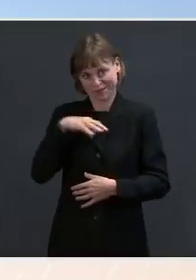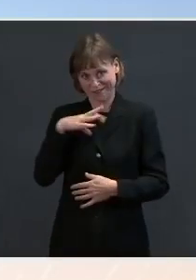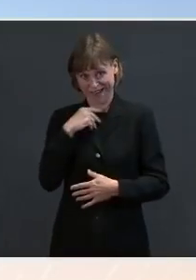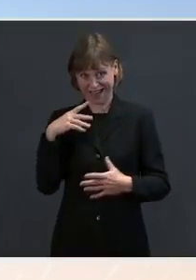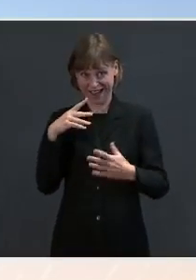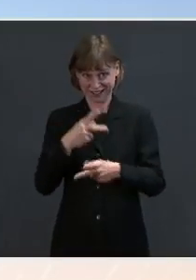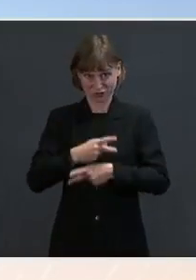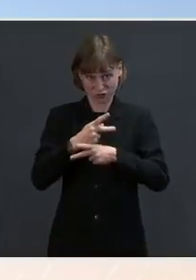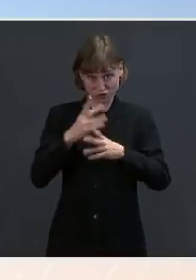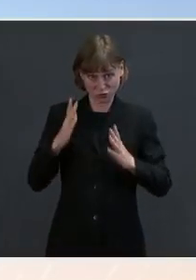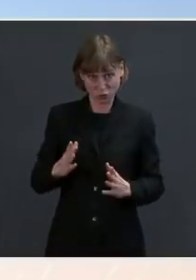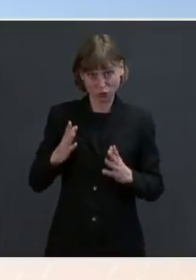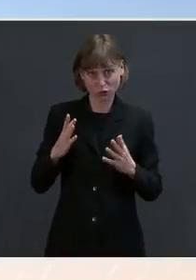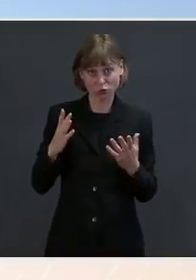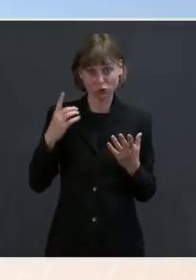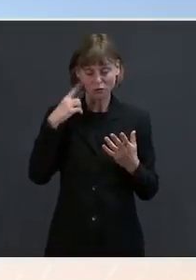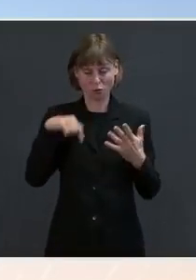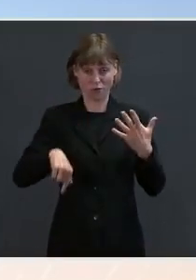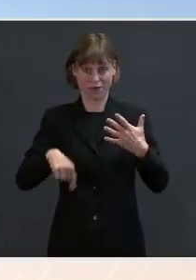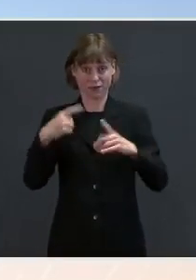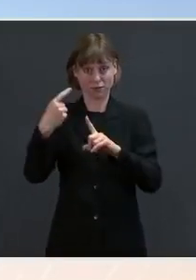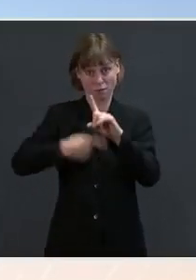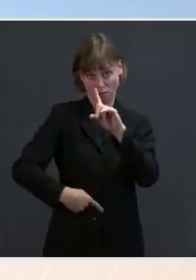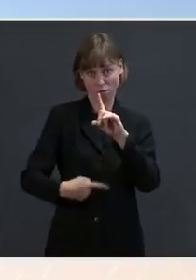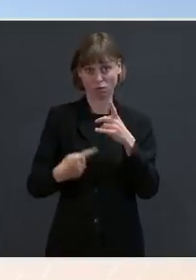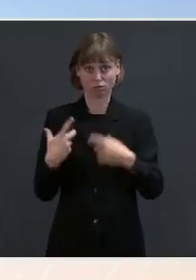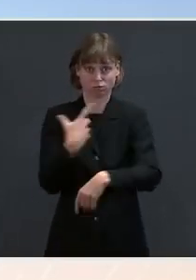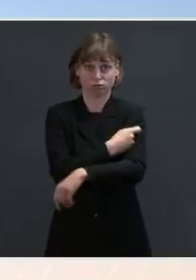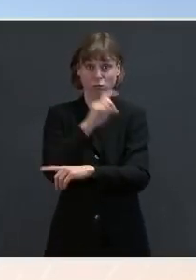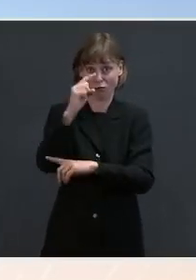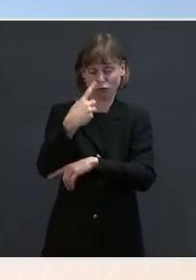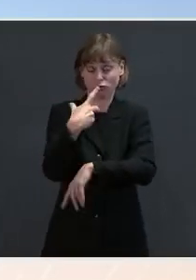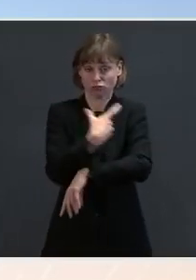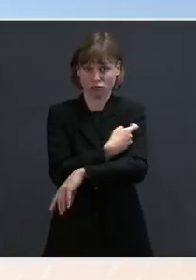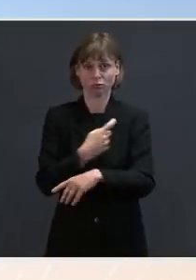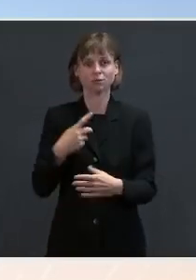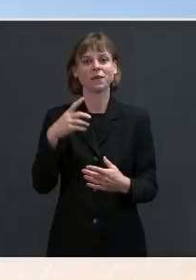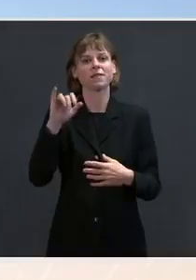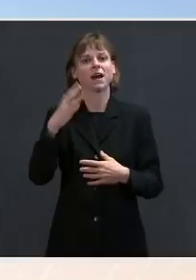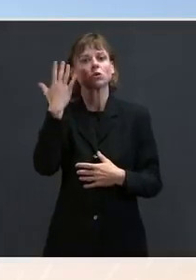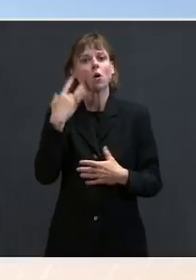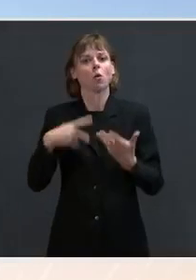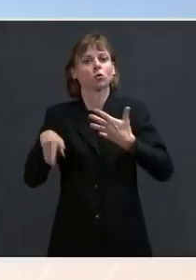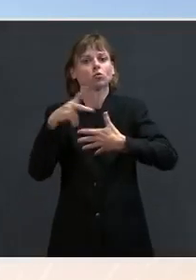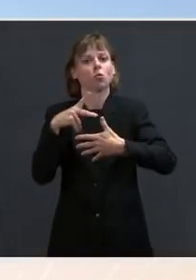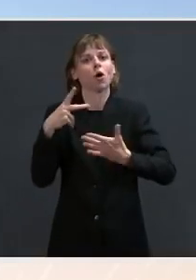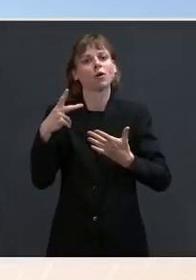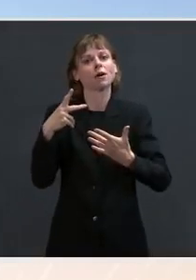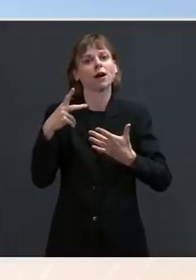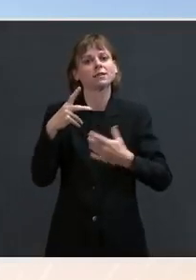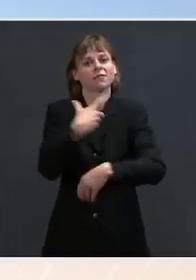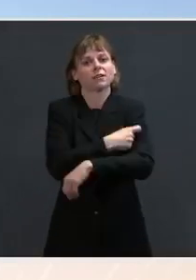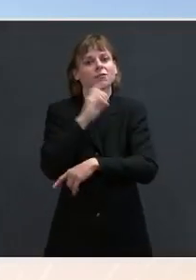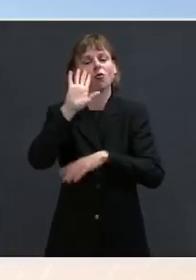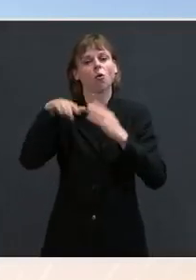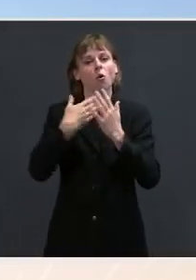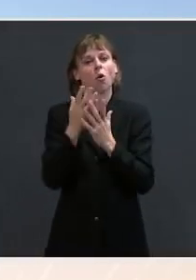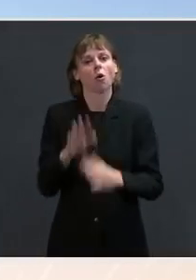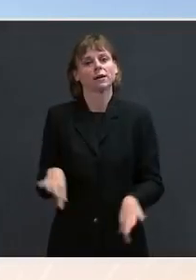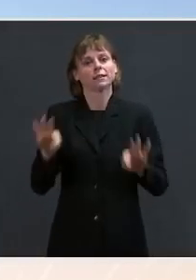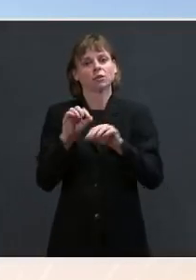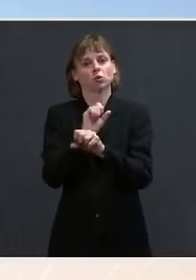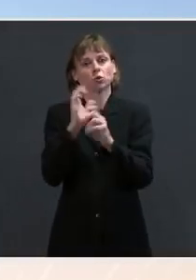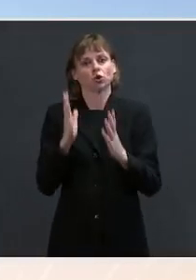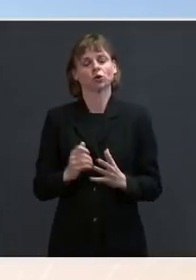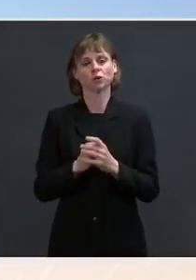the president's effort to urge states to prioritize vaccines for all essential workers. The special enrollment period, which we talked